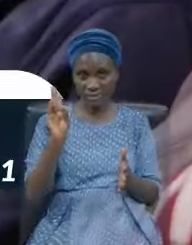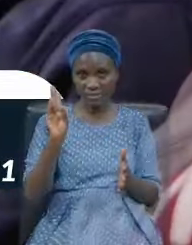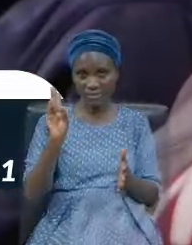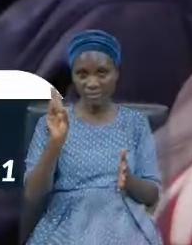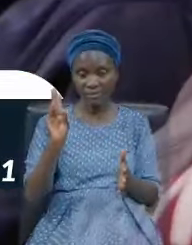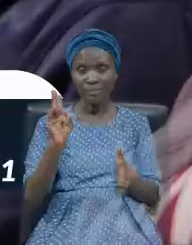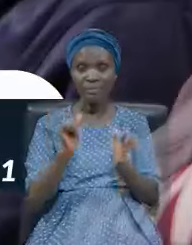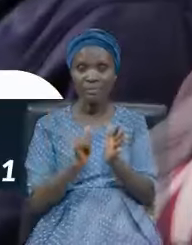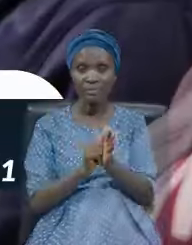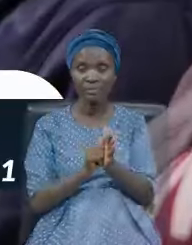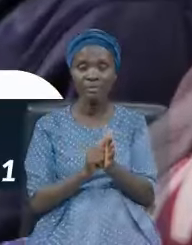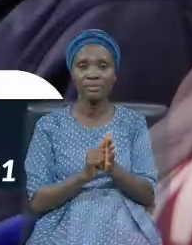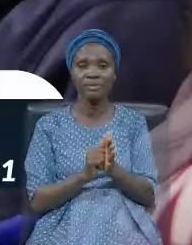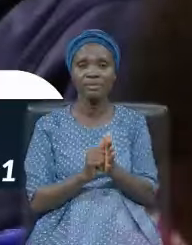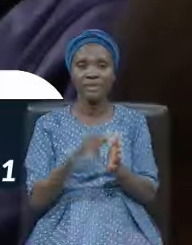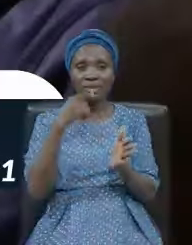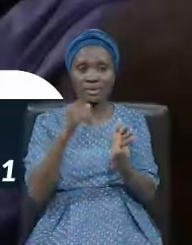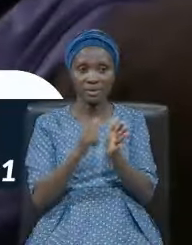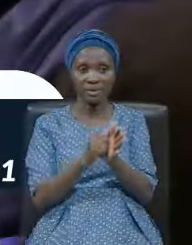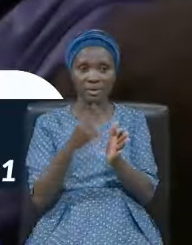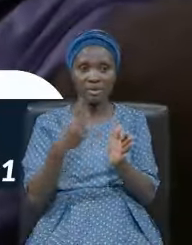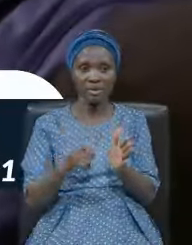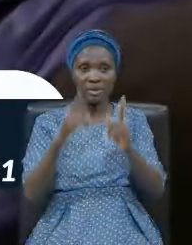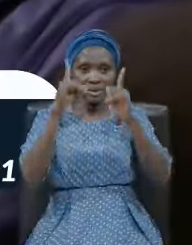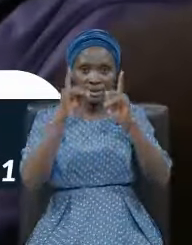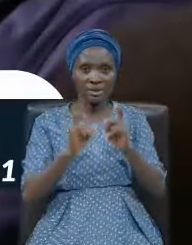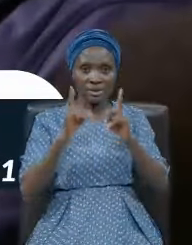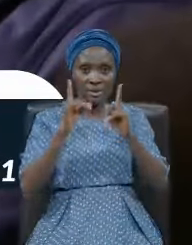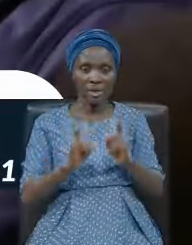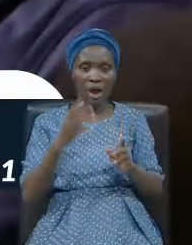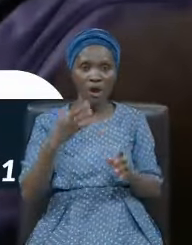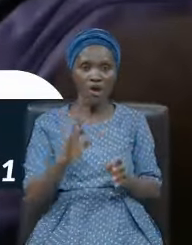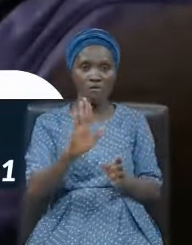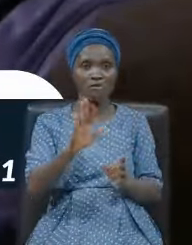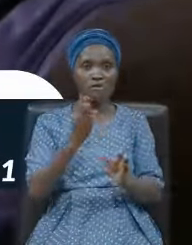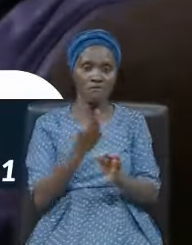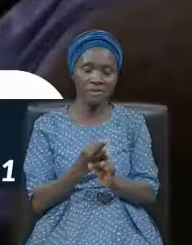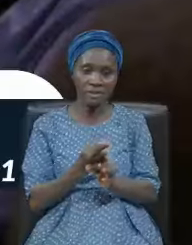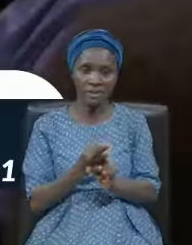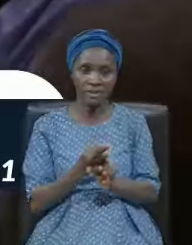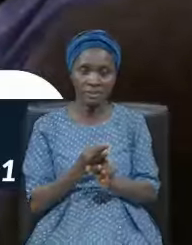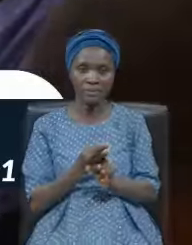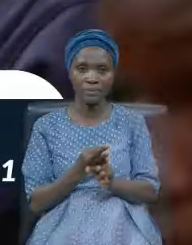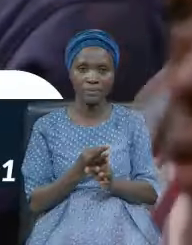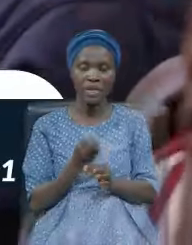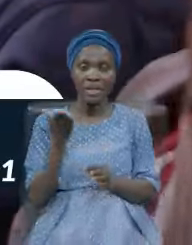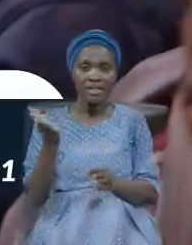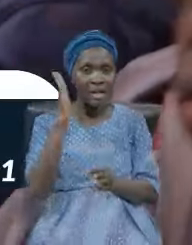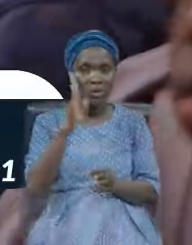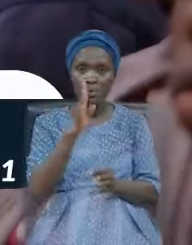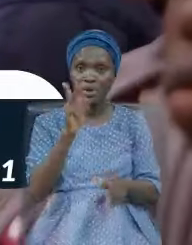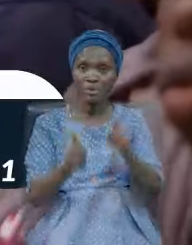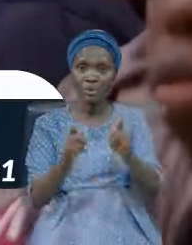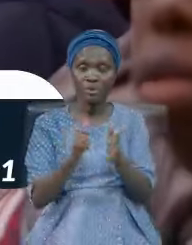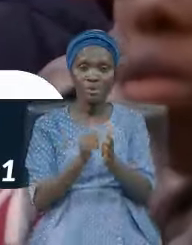trial of your faith. There'll be people that will try your faith. It says